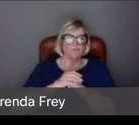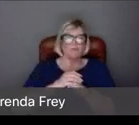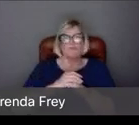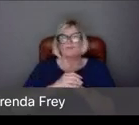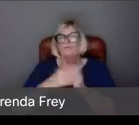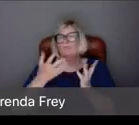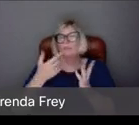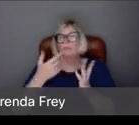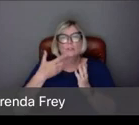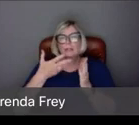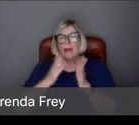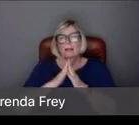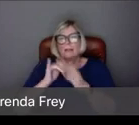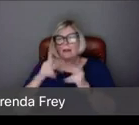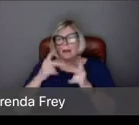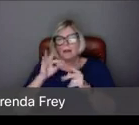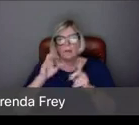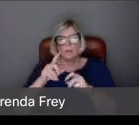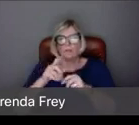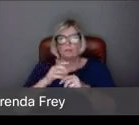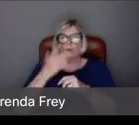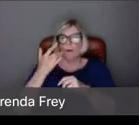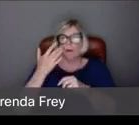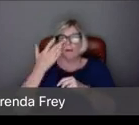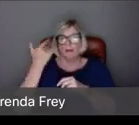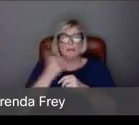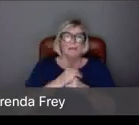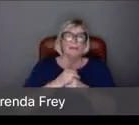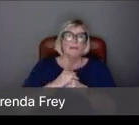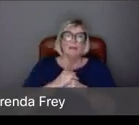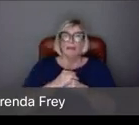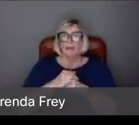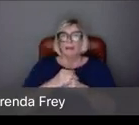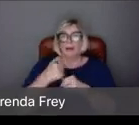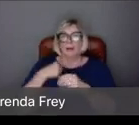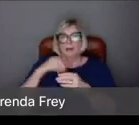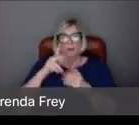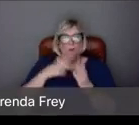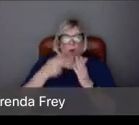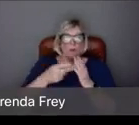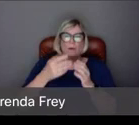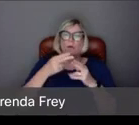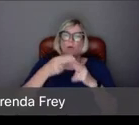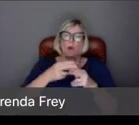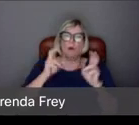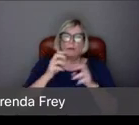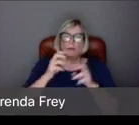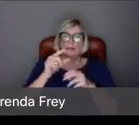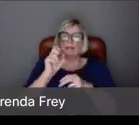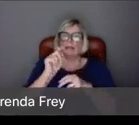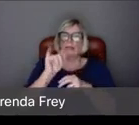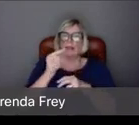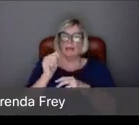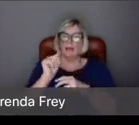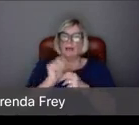I'm just asking these type of questions because, I'm in this program called Getting Ahead, and we're trying to